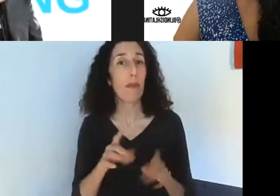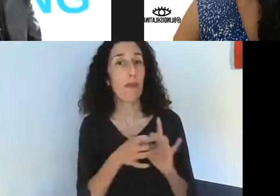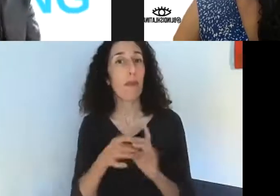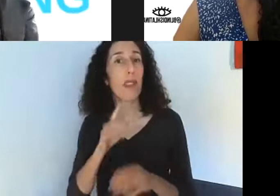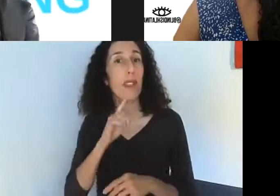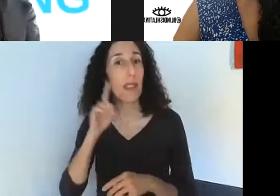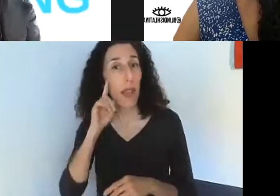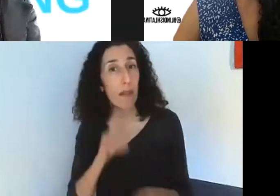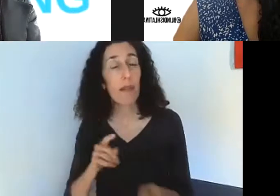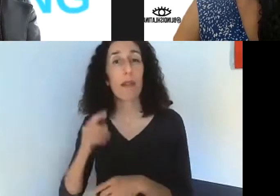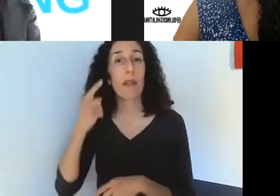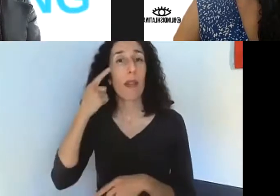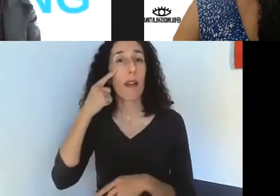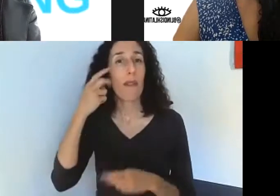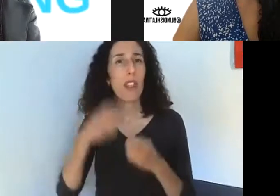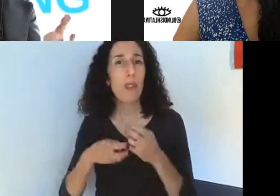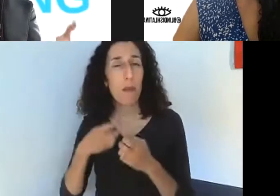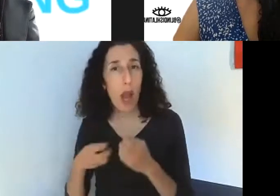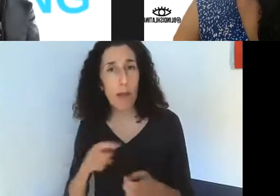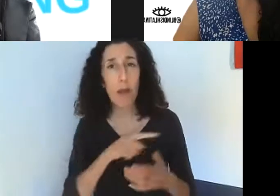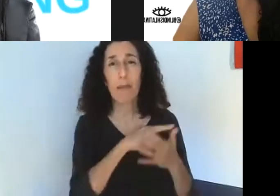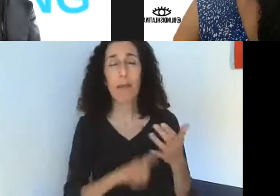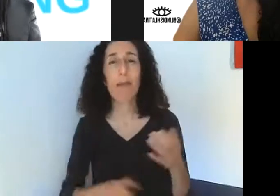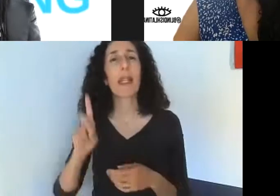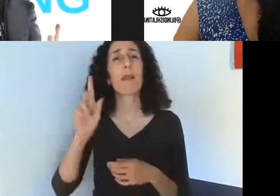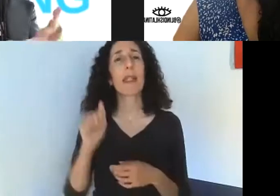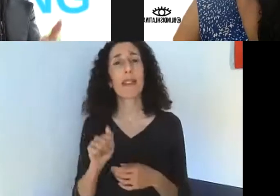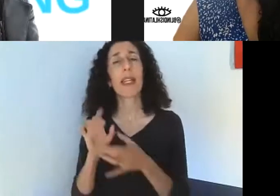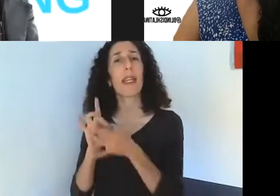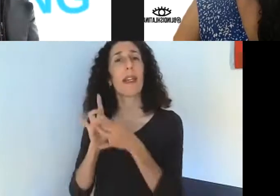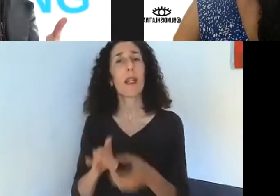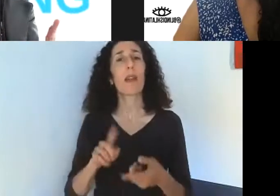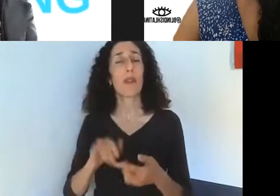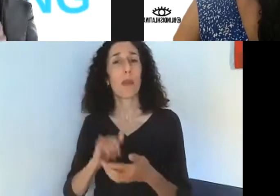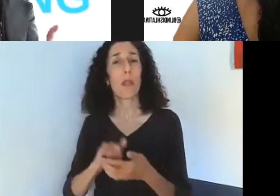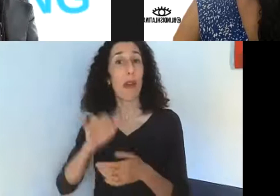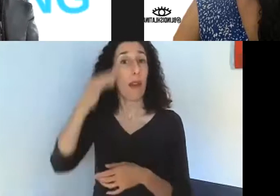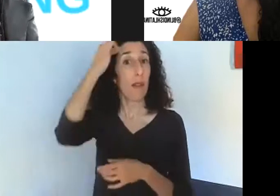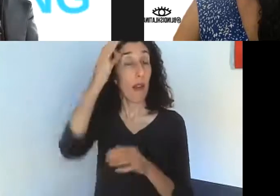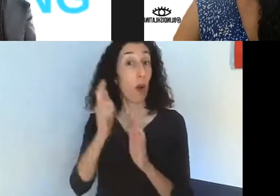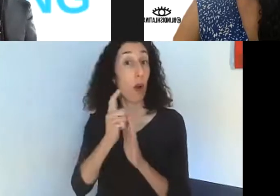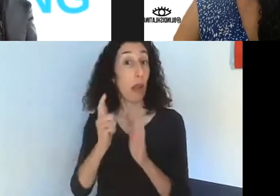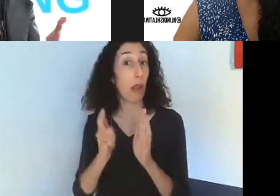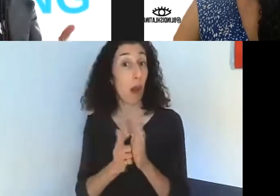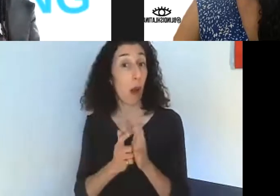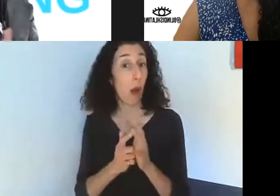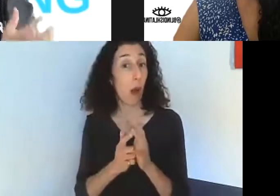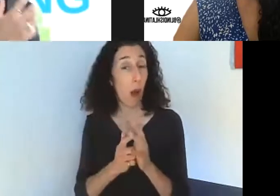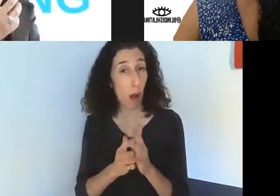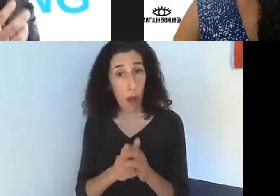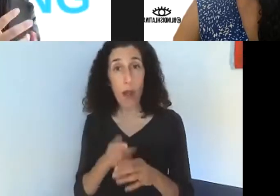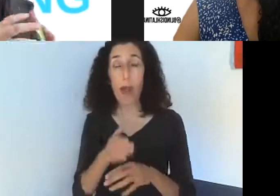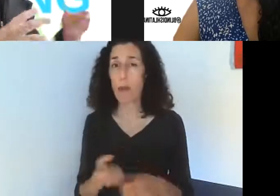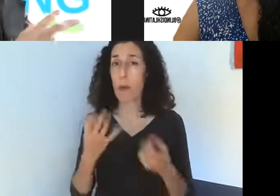and created the Americans with Disabilities Act, the first piece of federal legislation that gave rise at the federal level to people